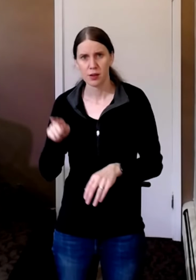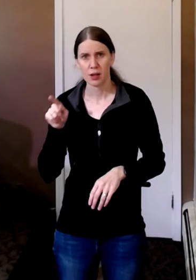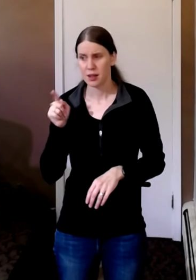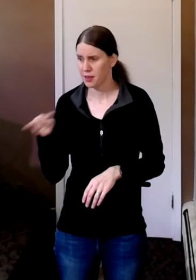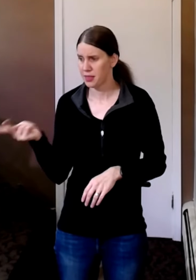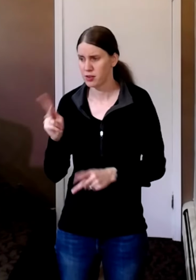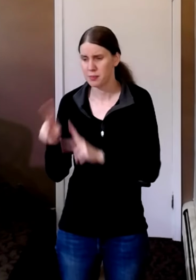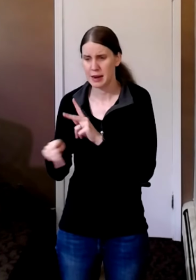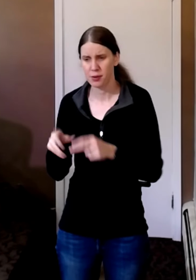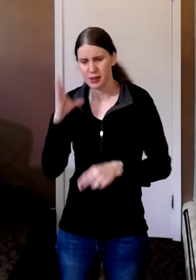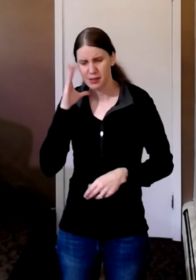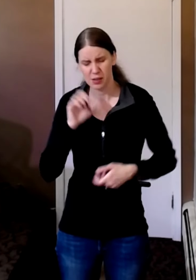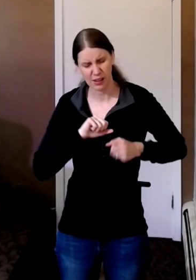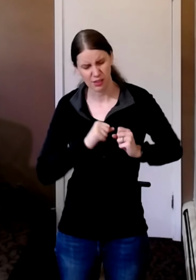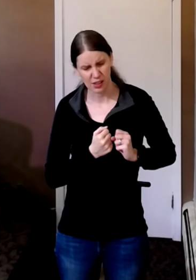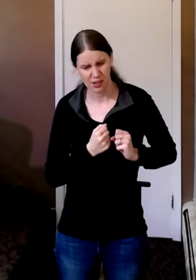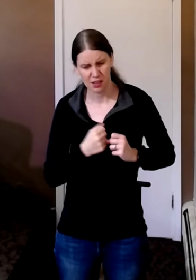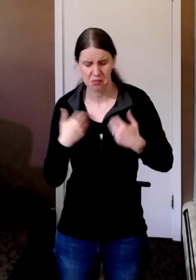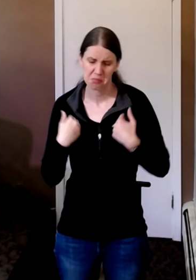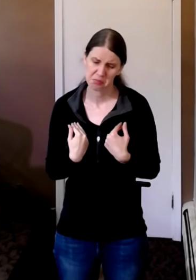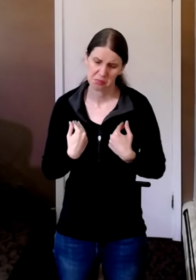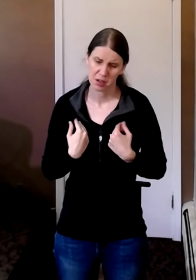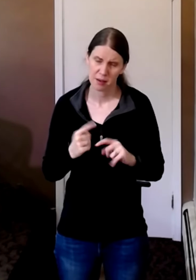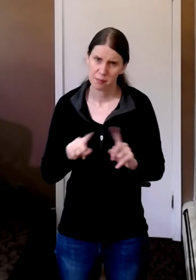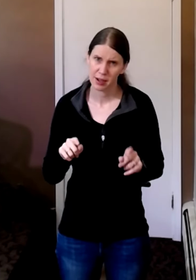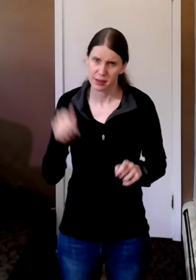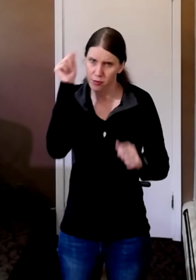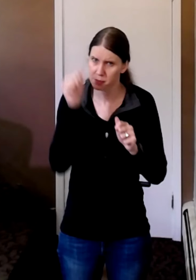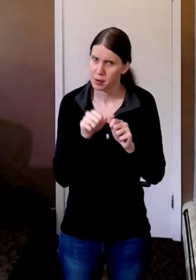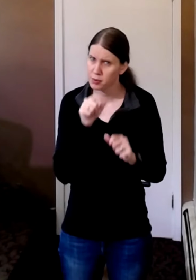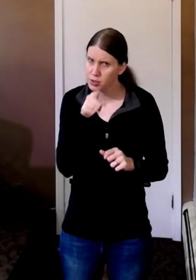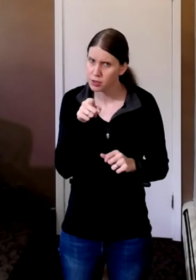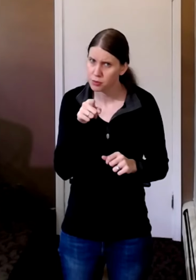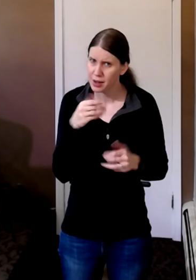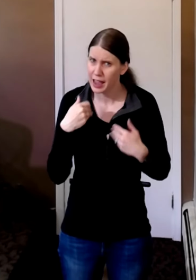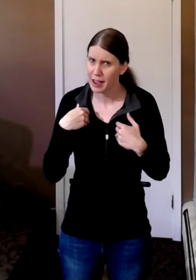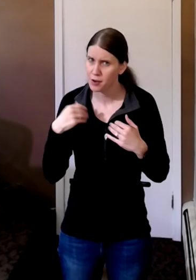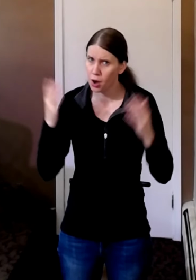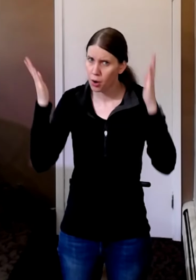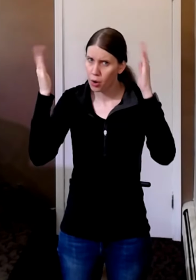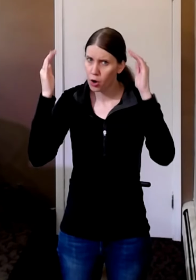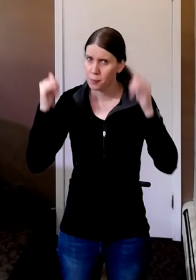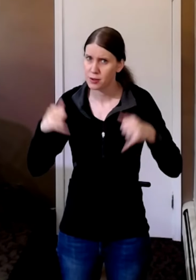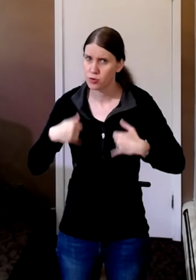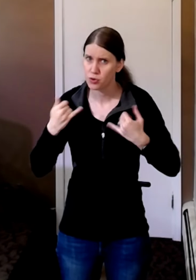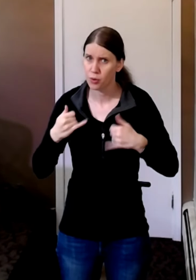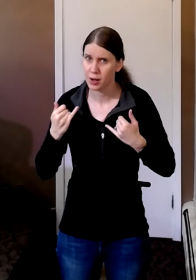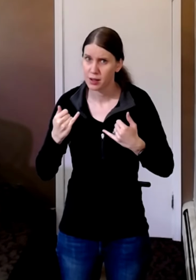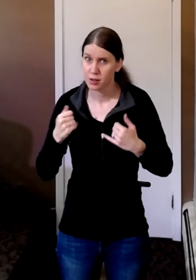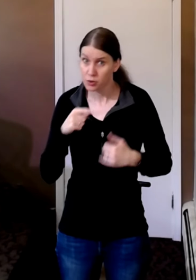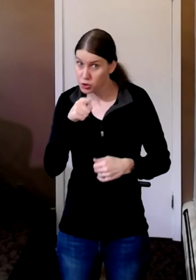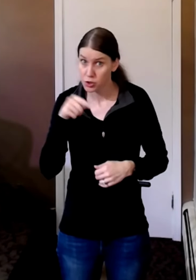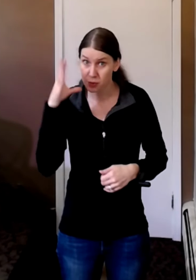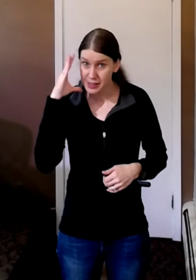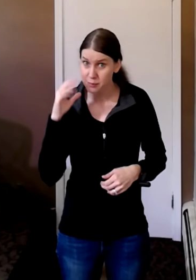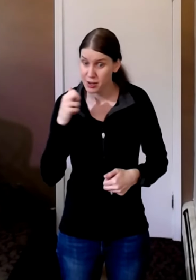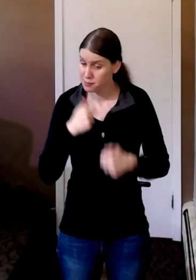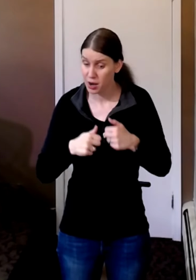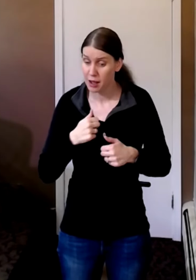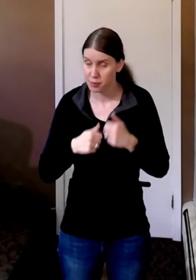bad and they're depressed and discouraged, and they remember the hope and the joy that you had while you were going through the same